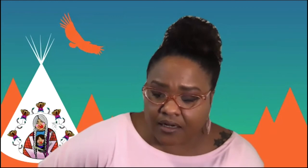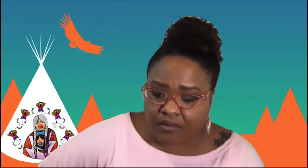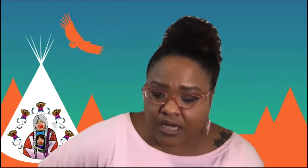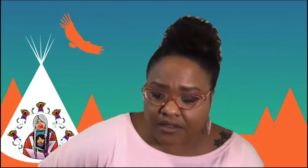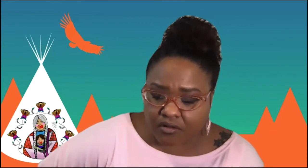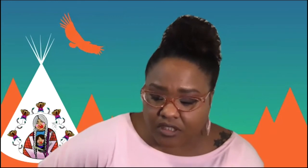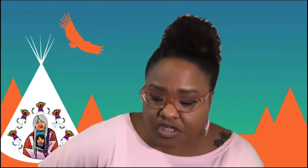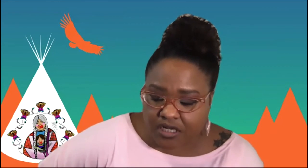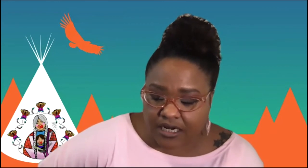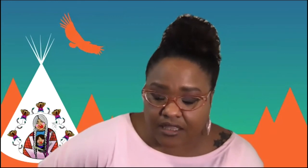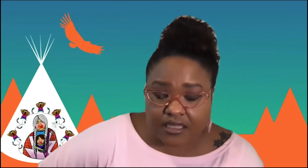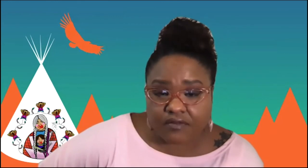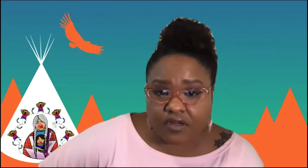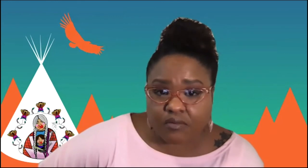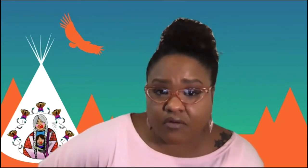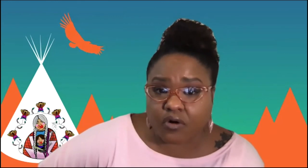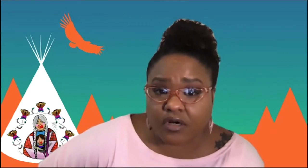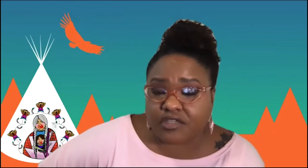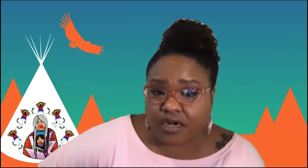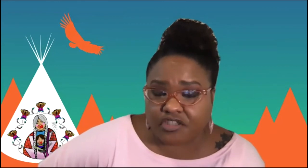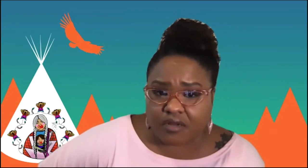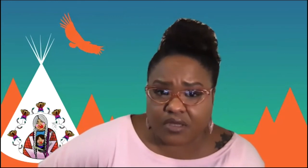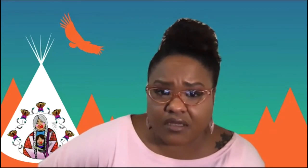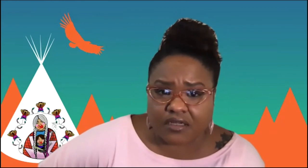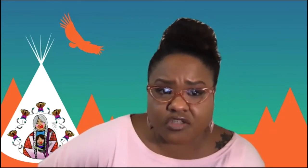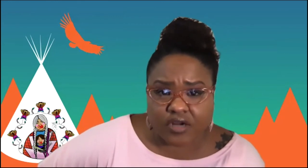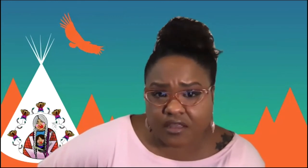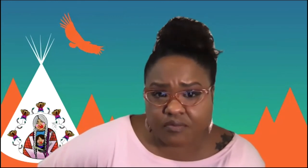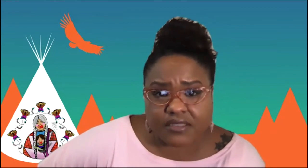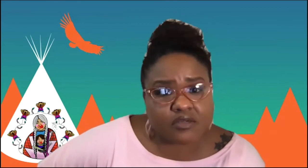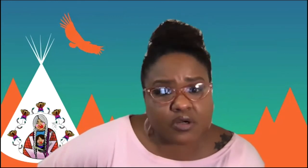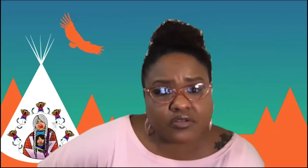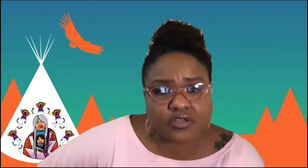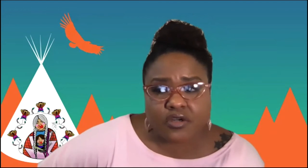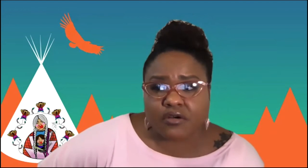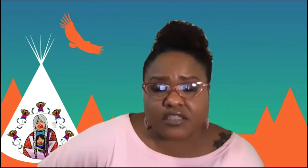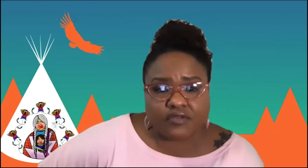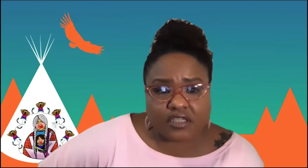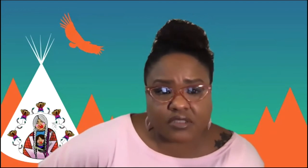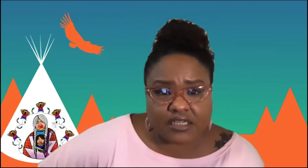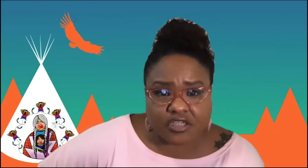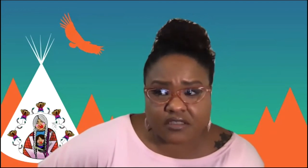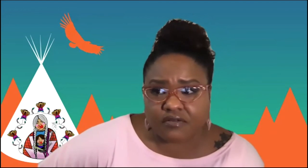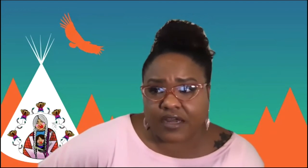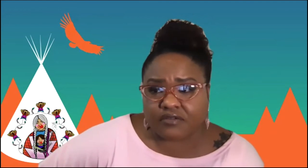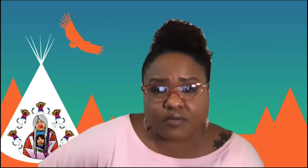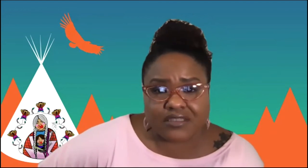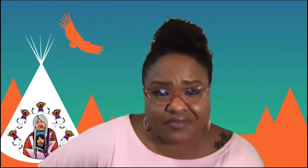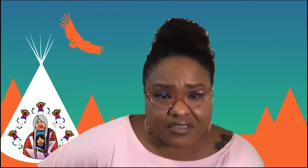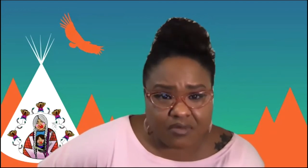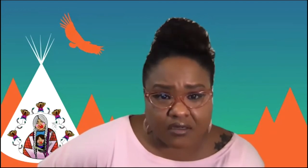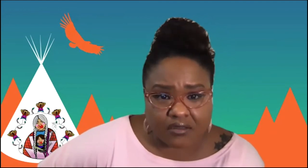And at the coalition, and I think even in my work, I try to champion a strength-based approach, right? So victimization is in fact